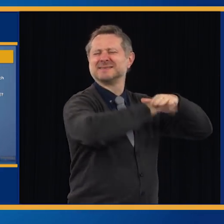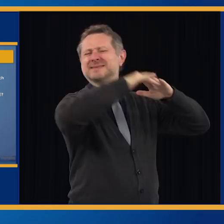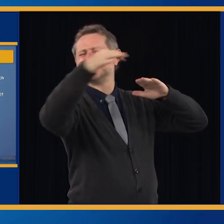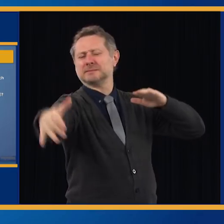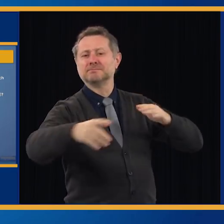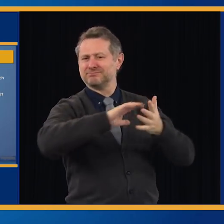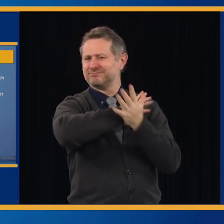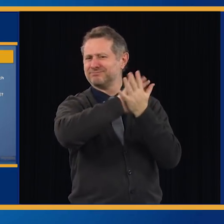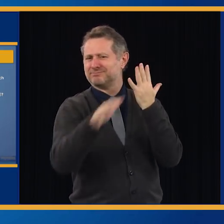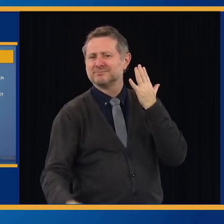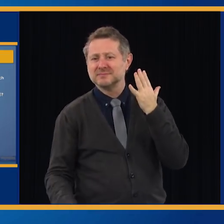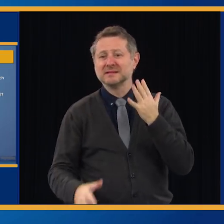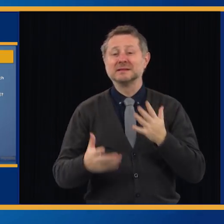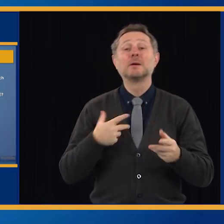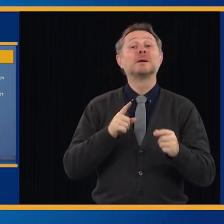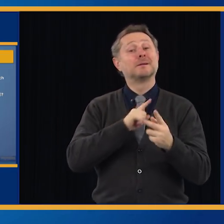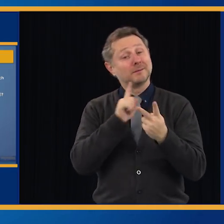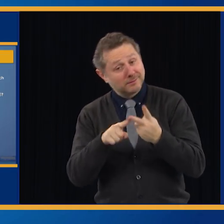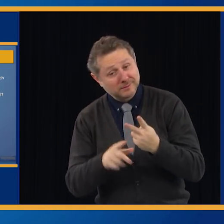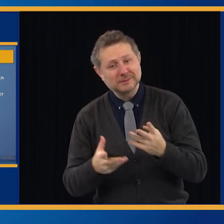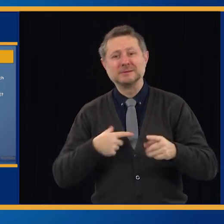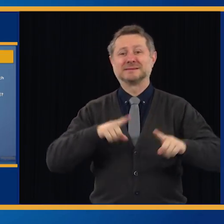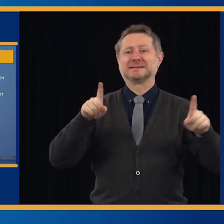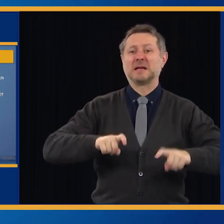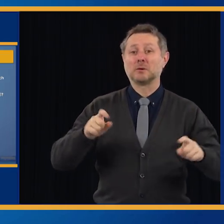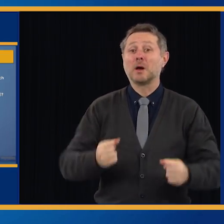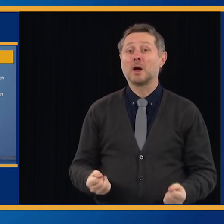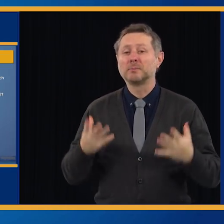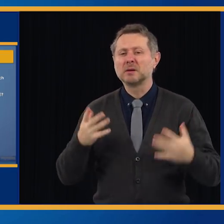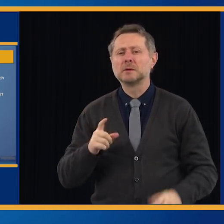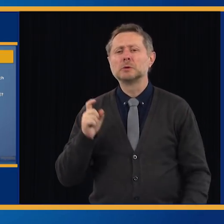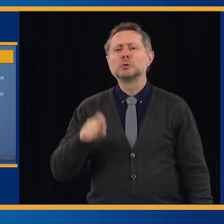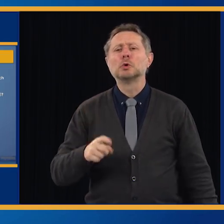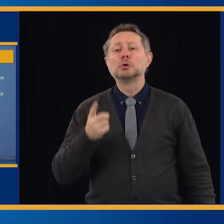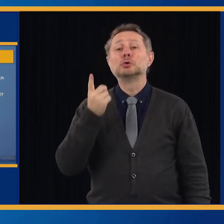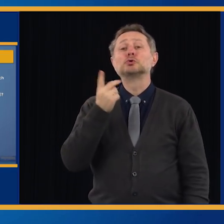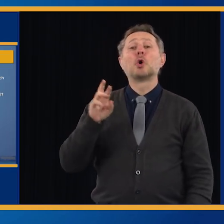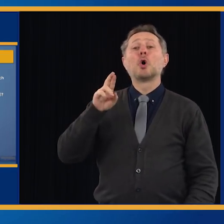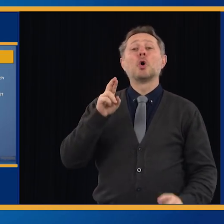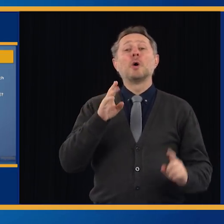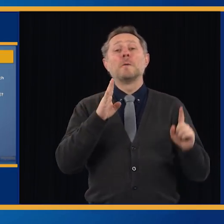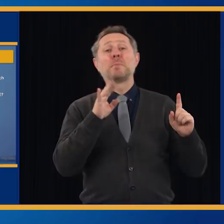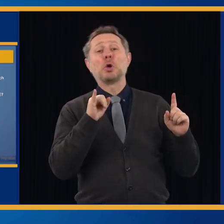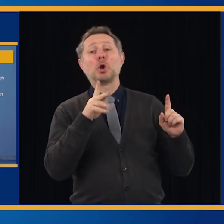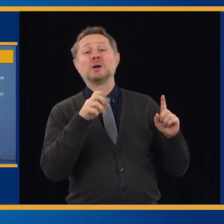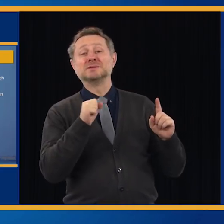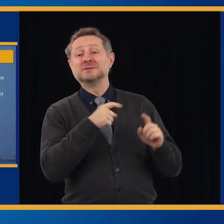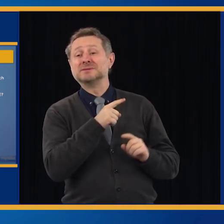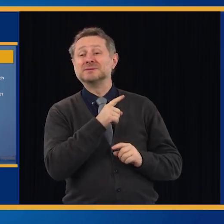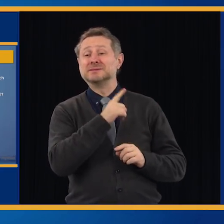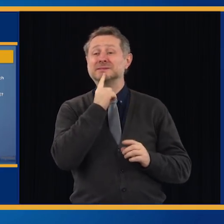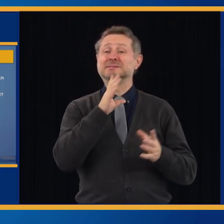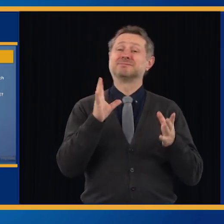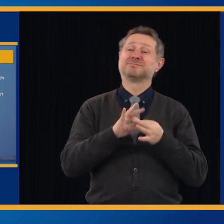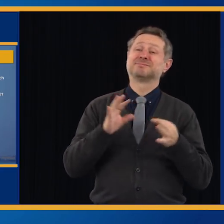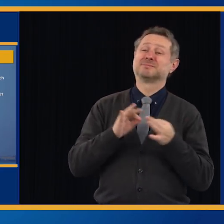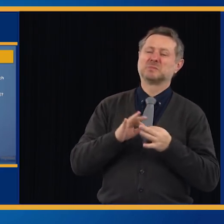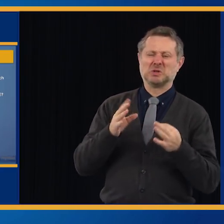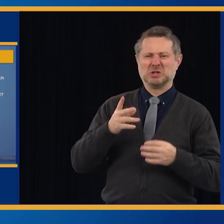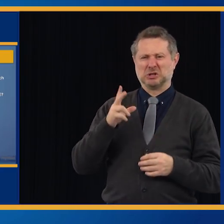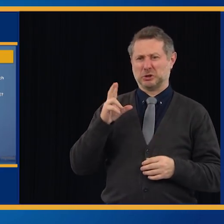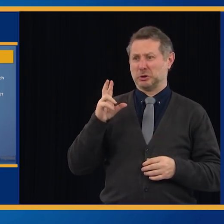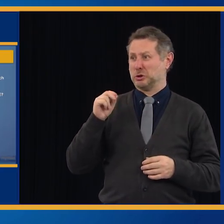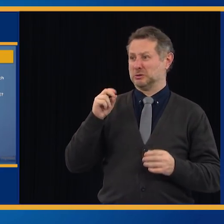many tests? Dr. Birx recommends 30 per 1,000 people. Different people